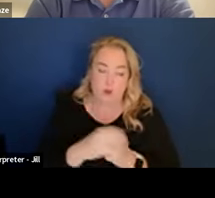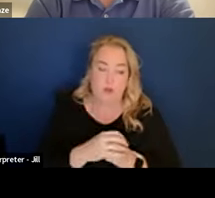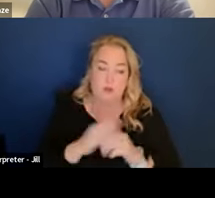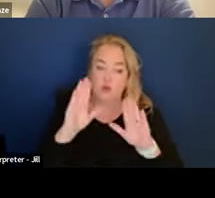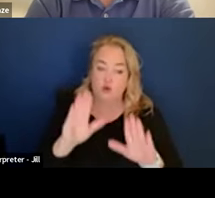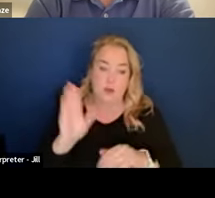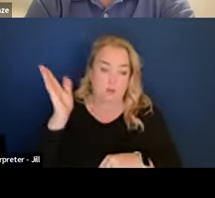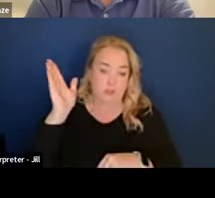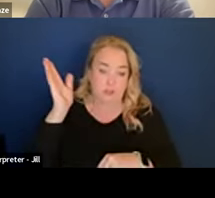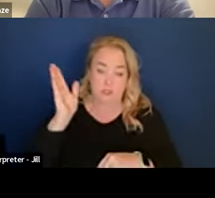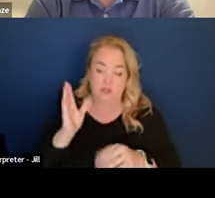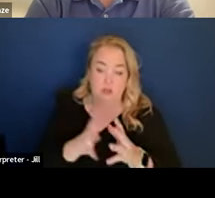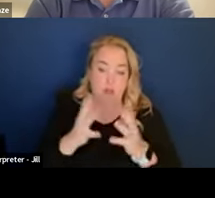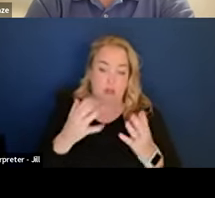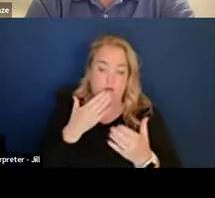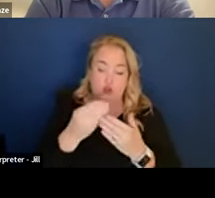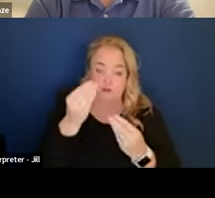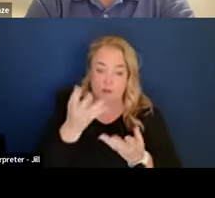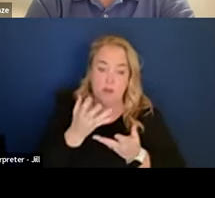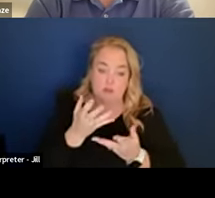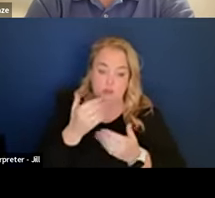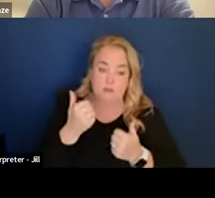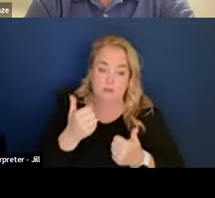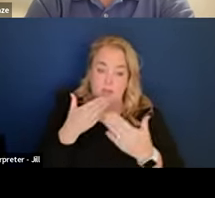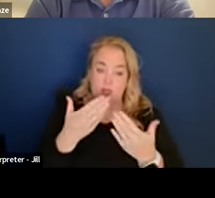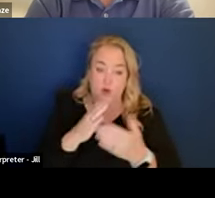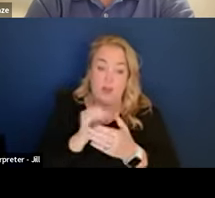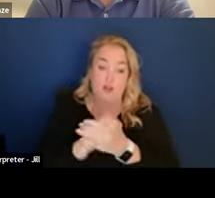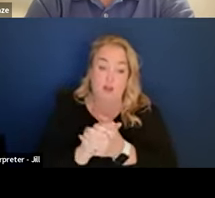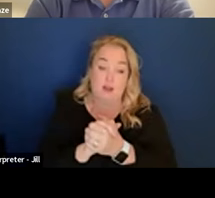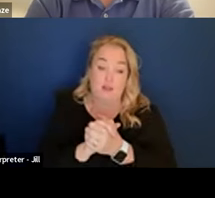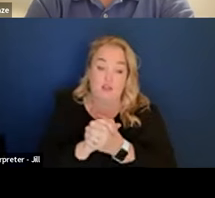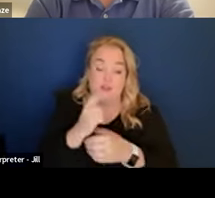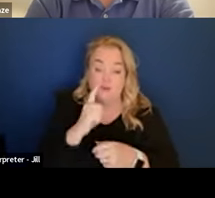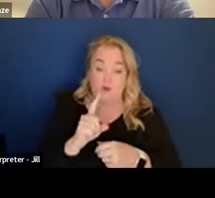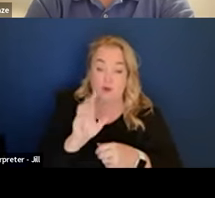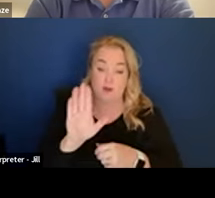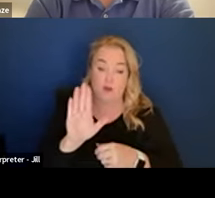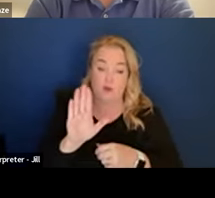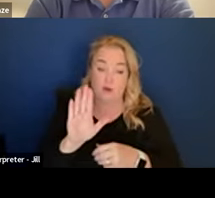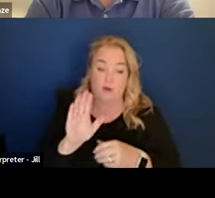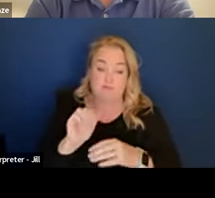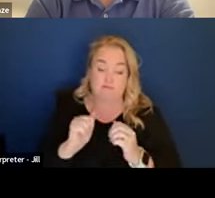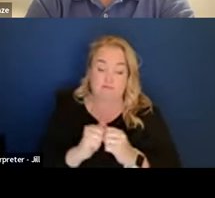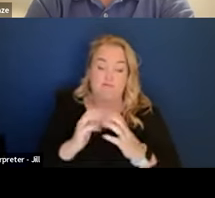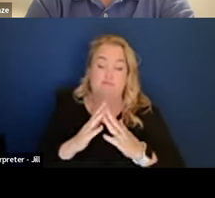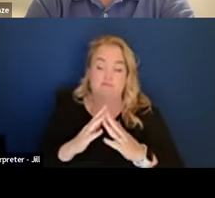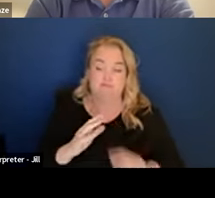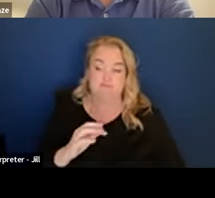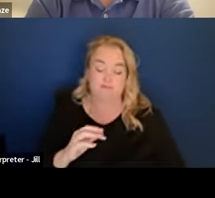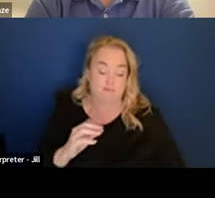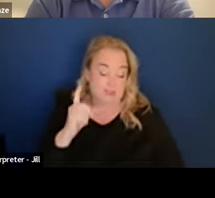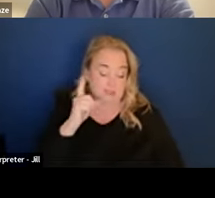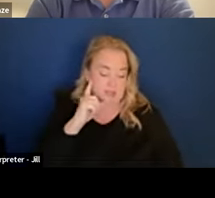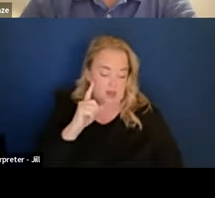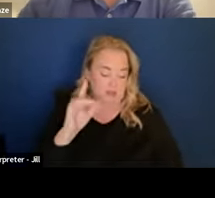Great presentation, a lot of good information. Thank you for sharing, and congratulations for getting this up and running. It sounds really,